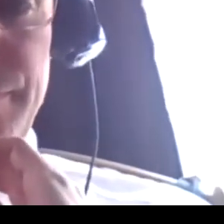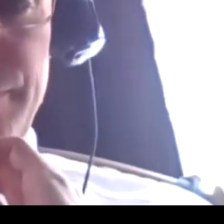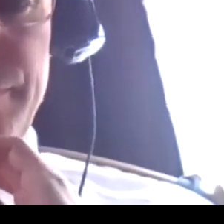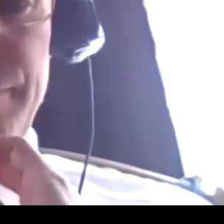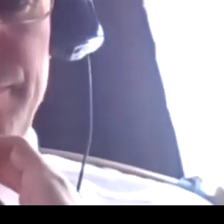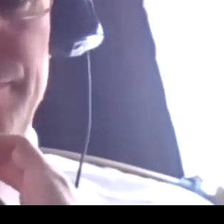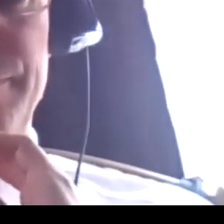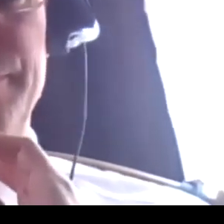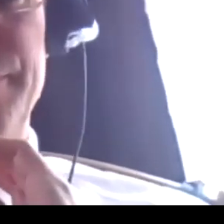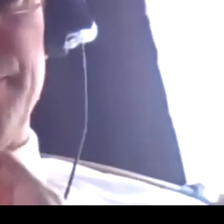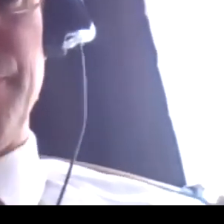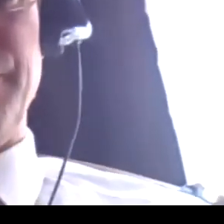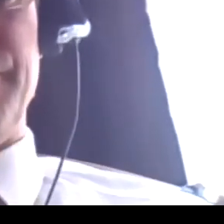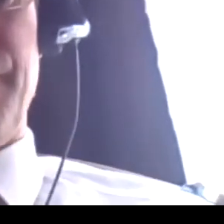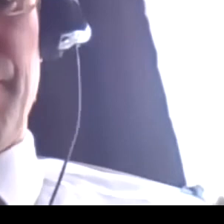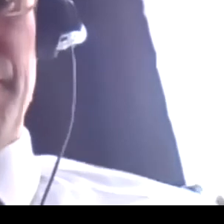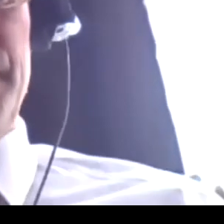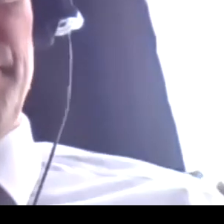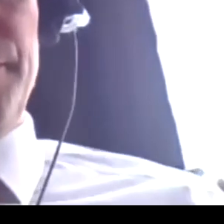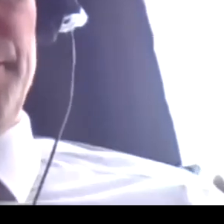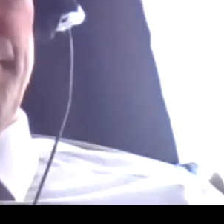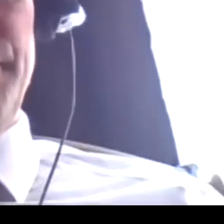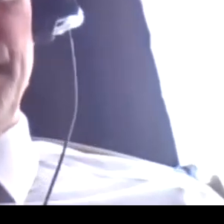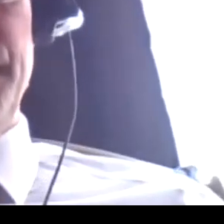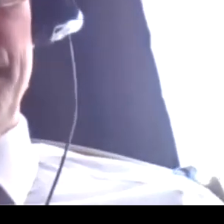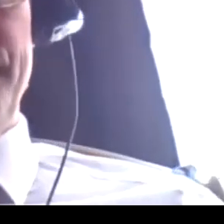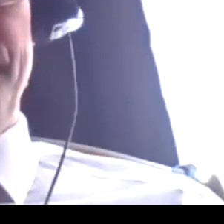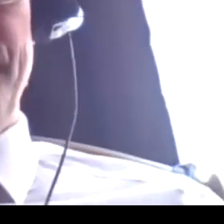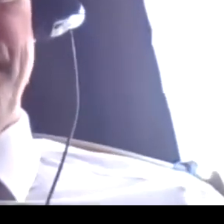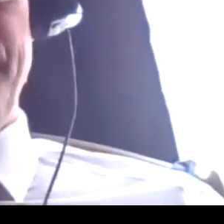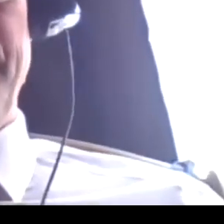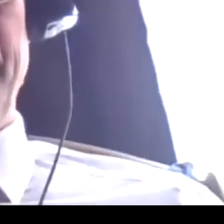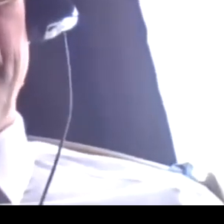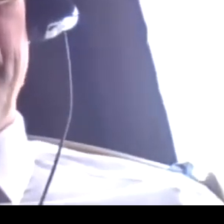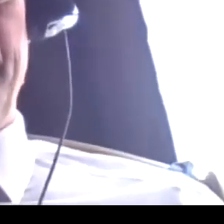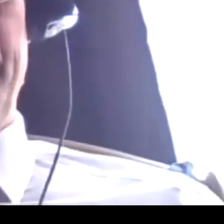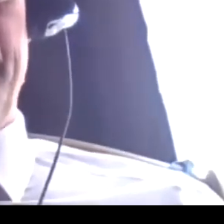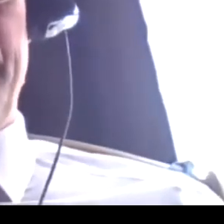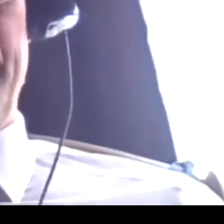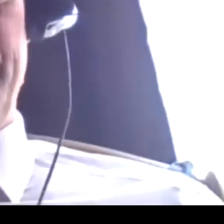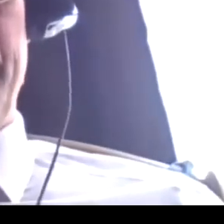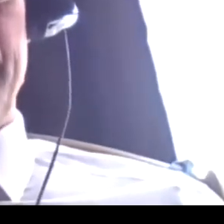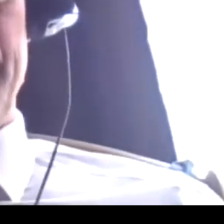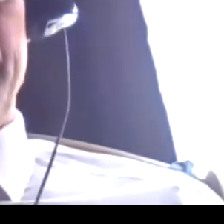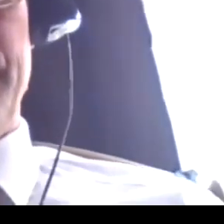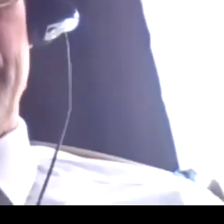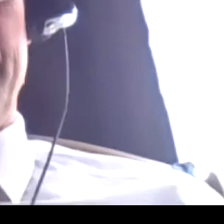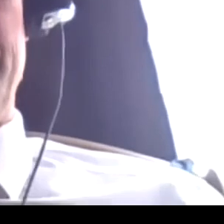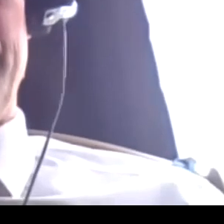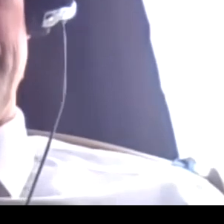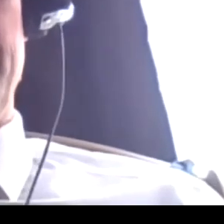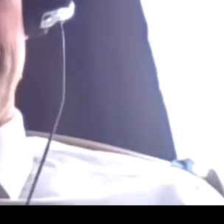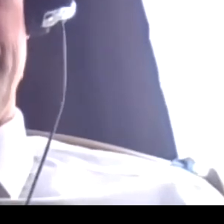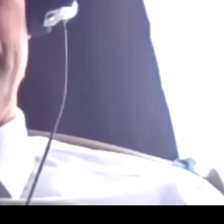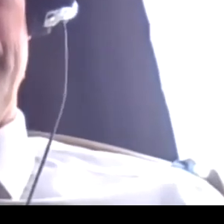interesting ride creating this agenda, and I think with Kate and Karen's help, it really turned out very, very